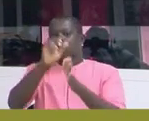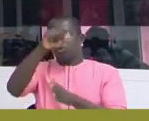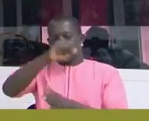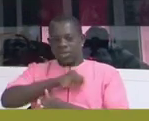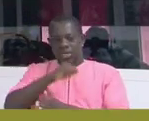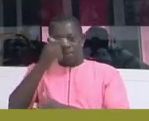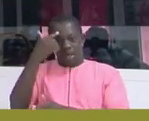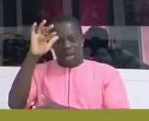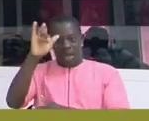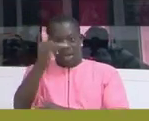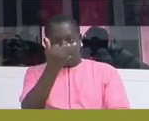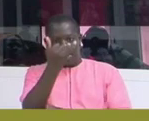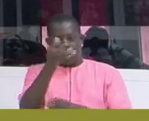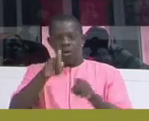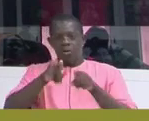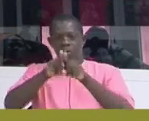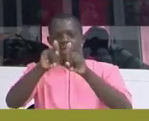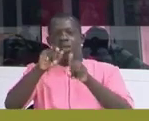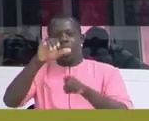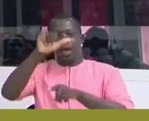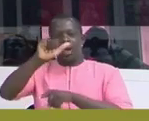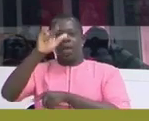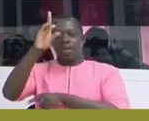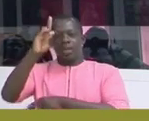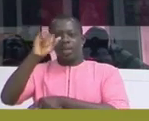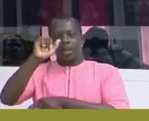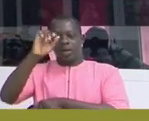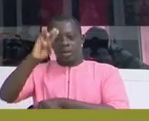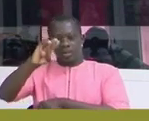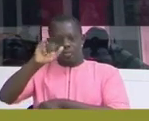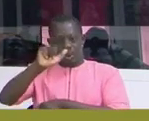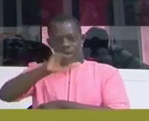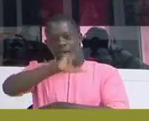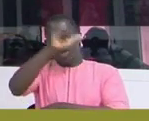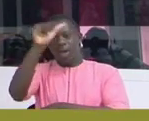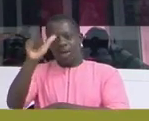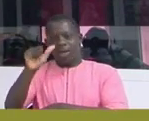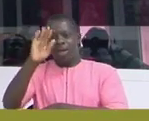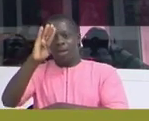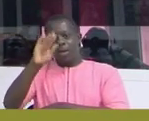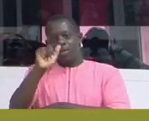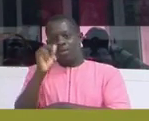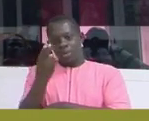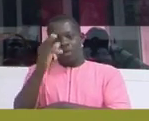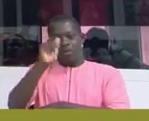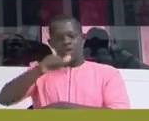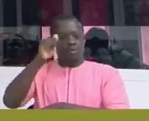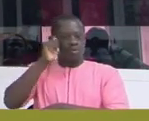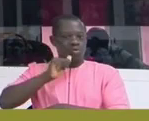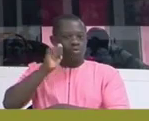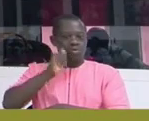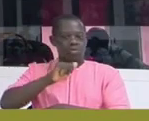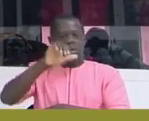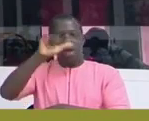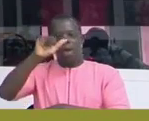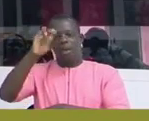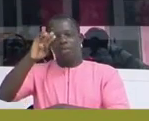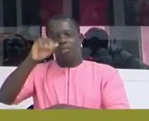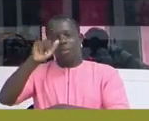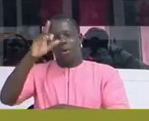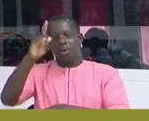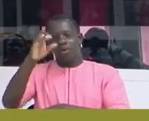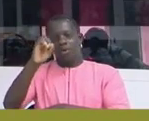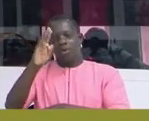essence, you're telling us you agreed with Adam and Abdullah. Yes. That you would use Amad Samba's